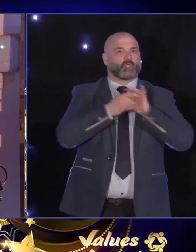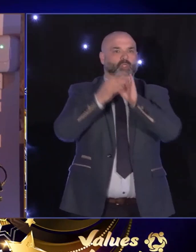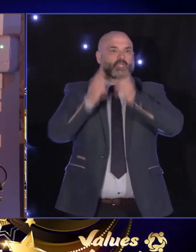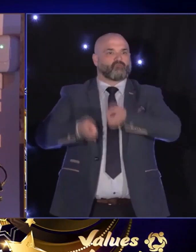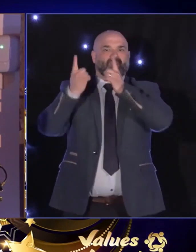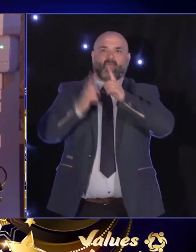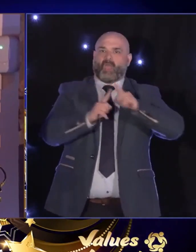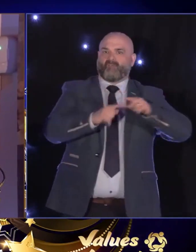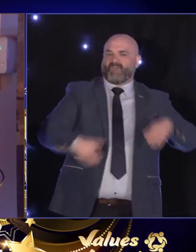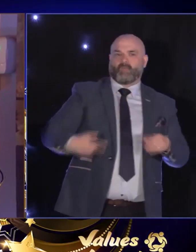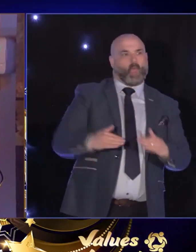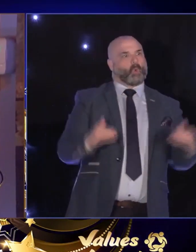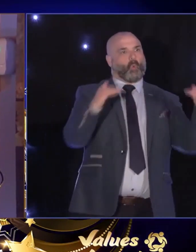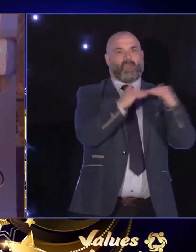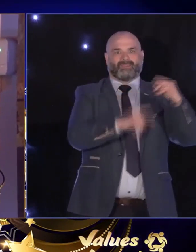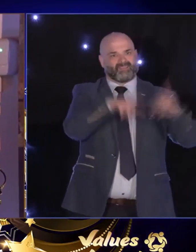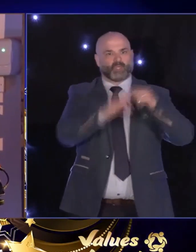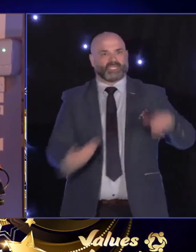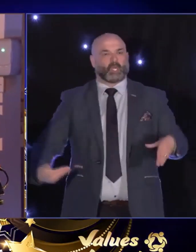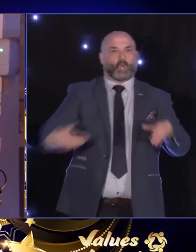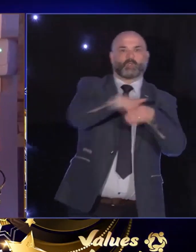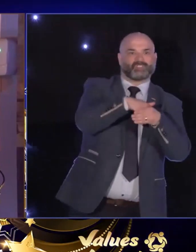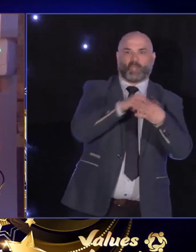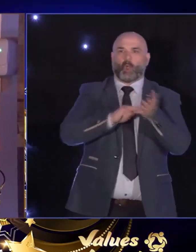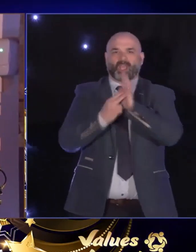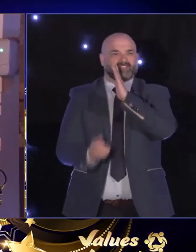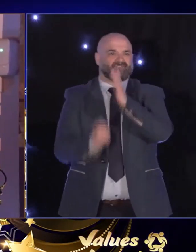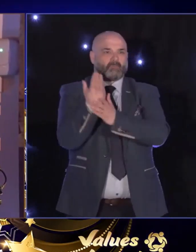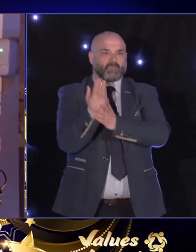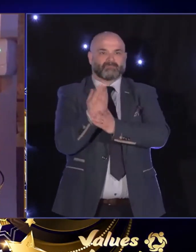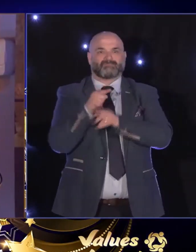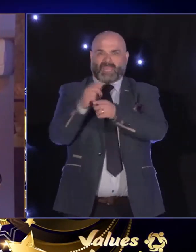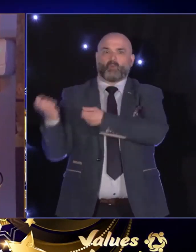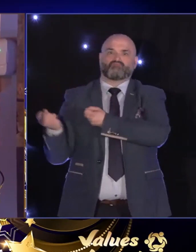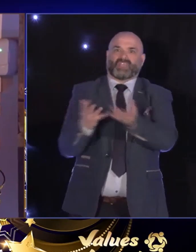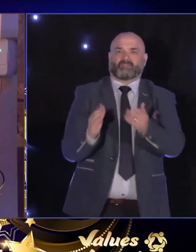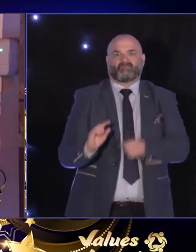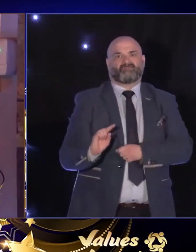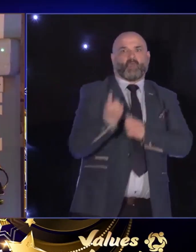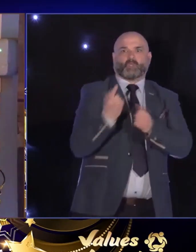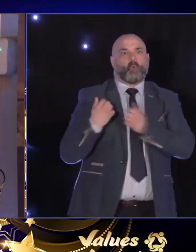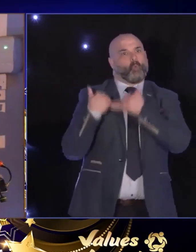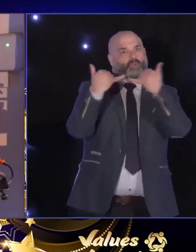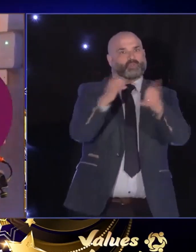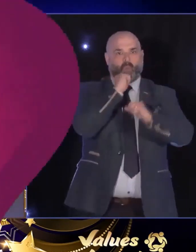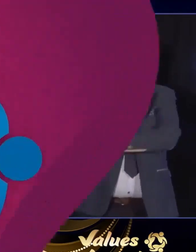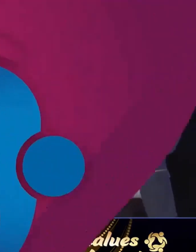Equality, Diversity and Inclusion and Organisational Development, for the first of tonight's awards.